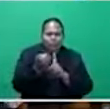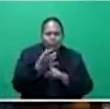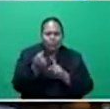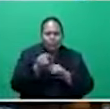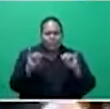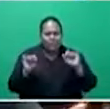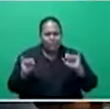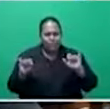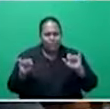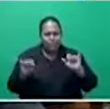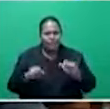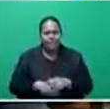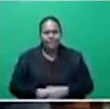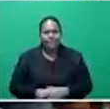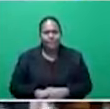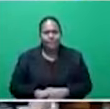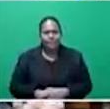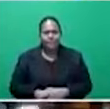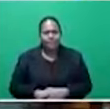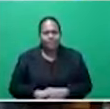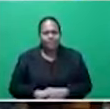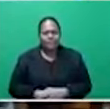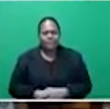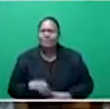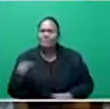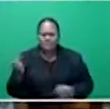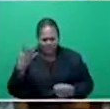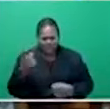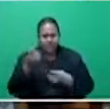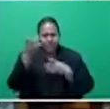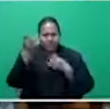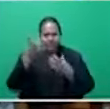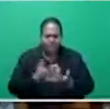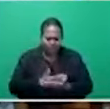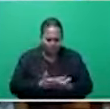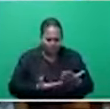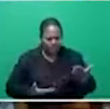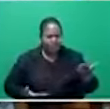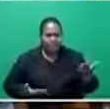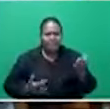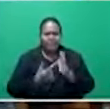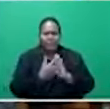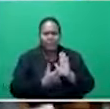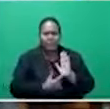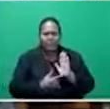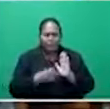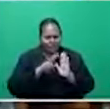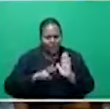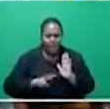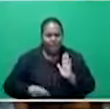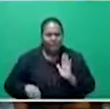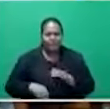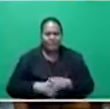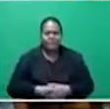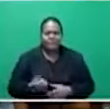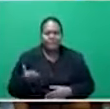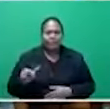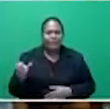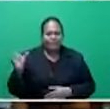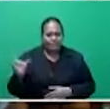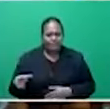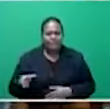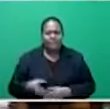are not only publicly available, but also in this case available in written law. Mr. Speaker, sir. Any person, sane-minded